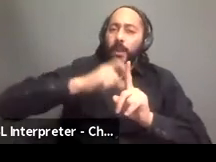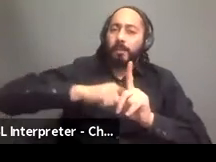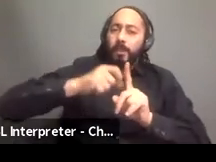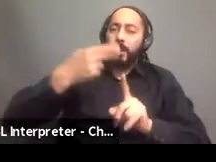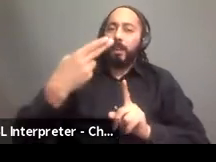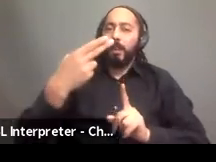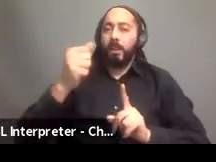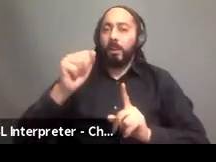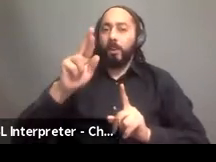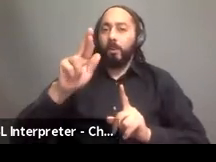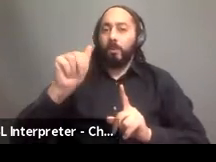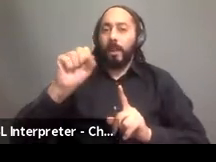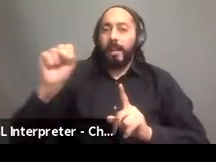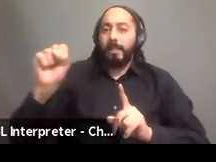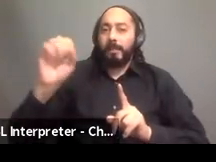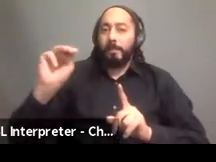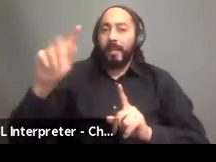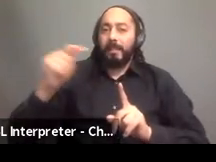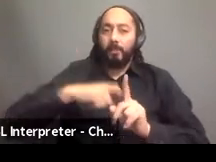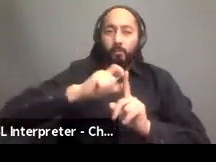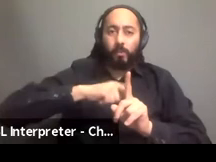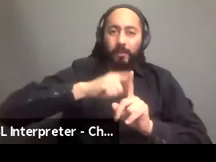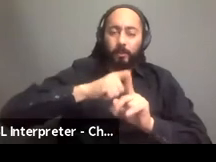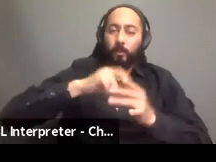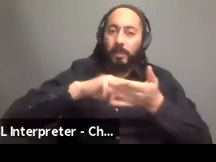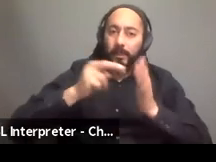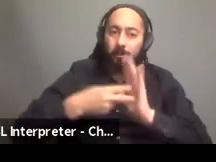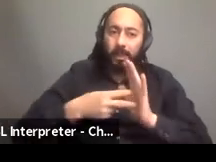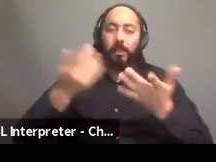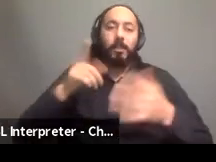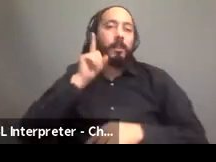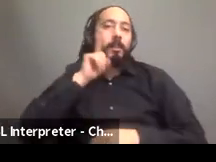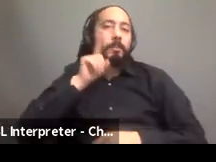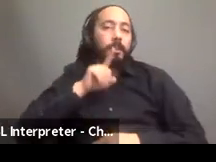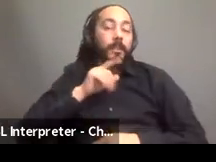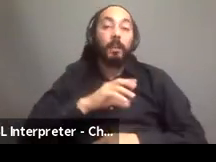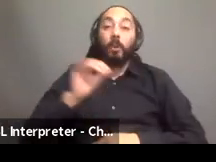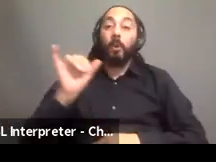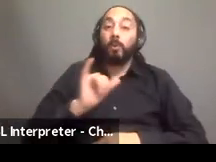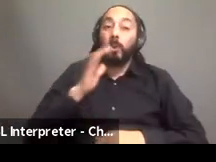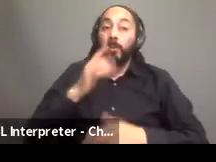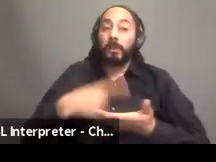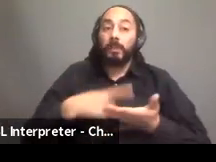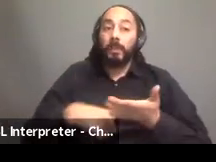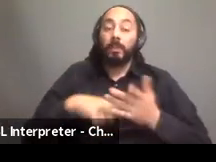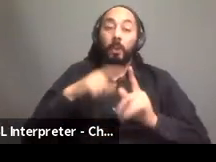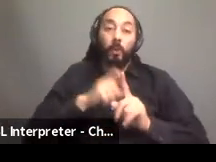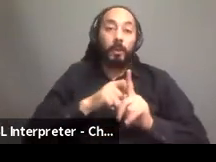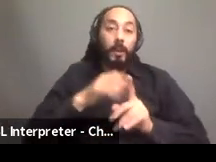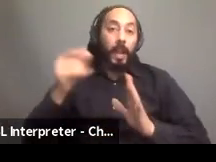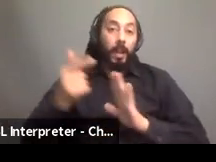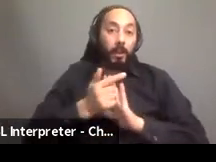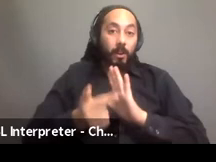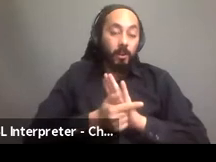myths around sexual harassment and the myths around sexual harassment and the law, as well as